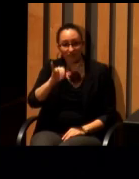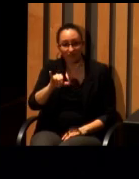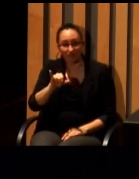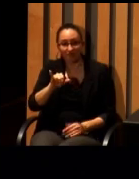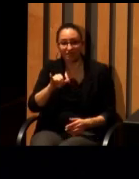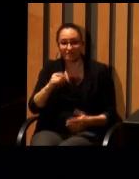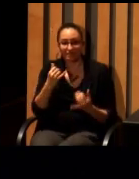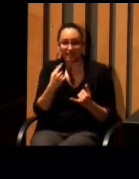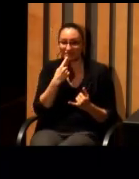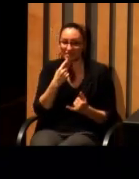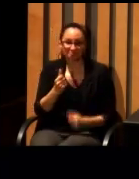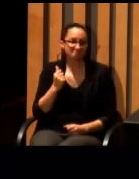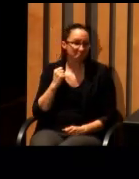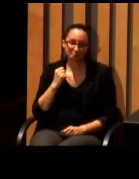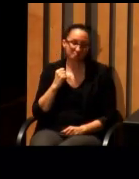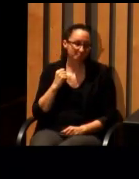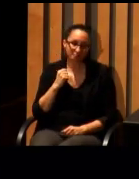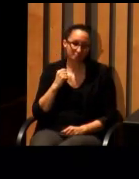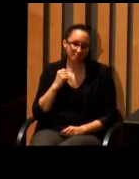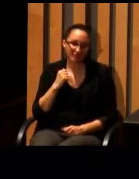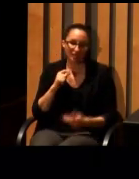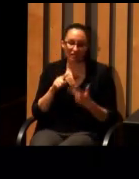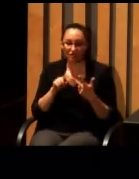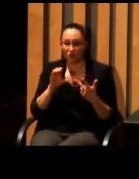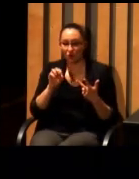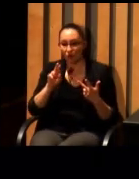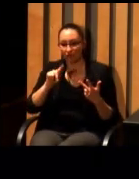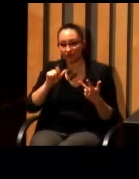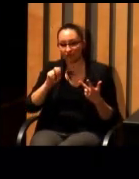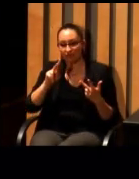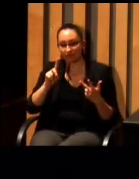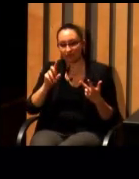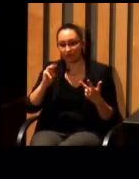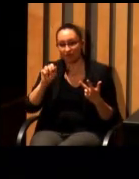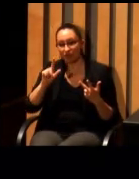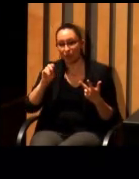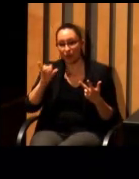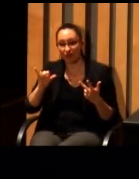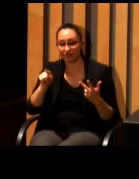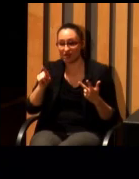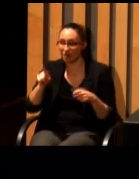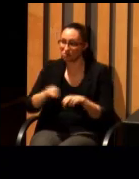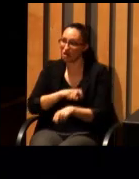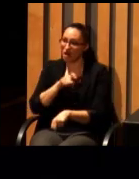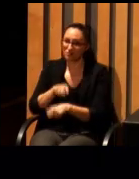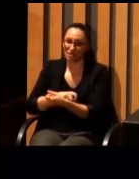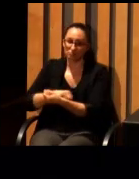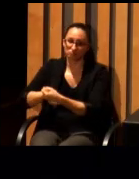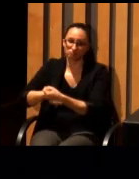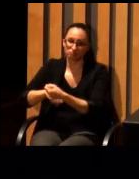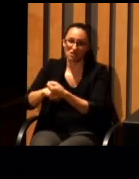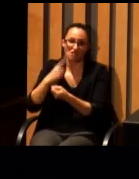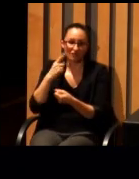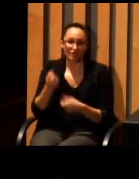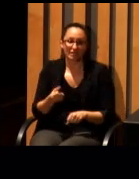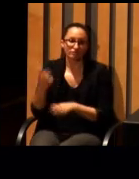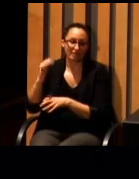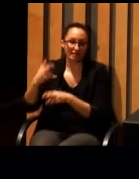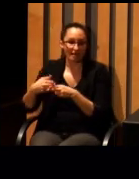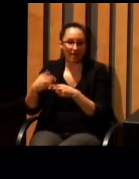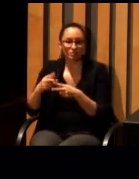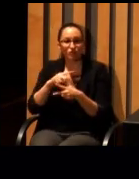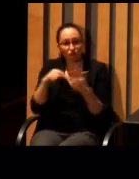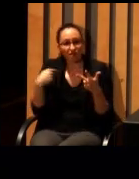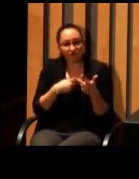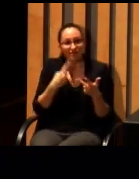today in Metro. Courtland Malloy has been a longtime advocate of abolishing the nickname. Yeah.